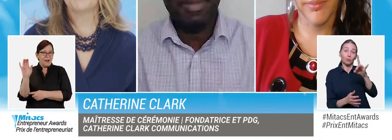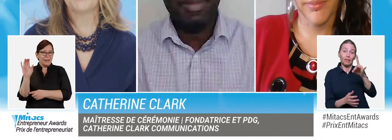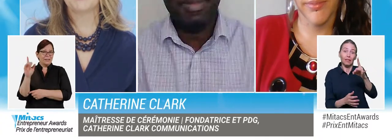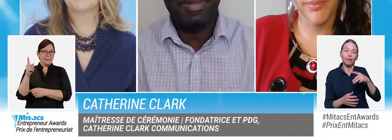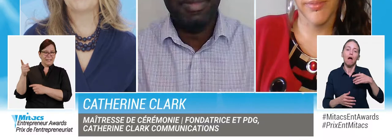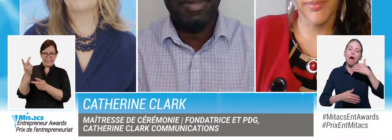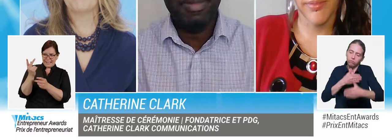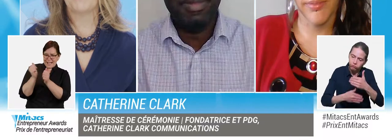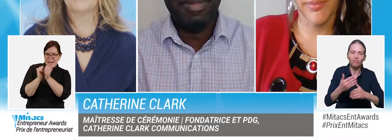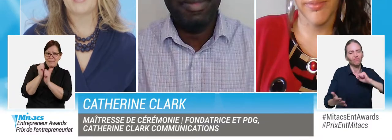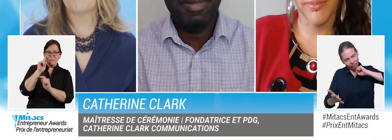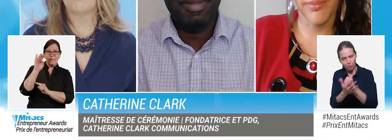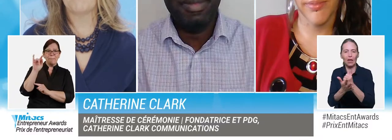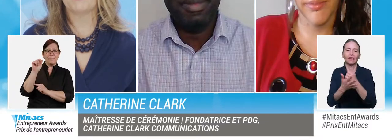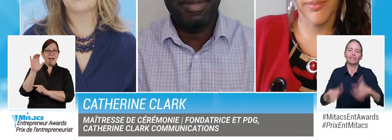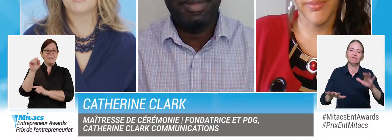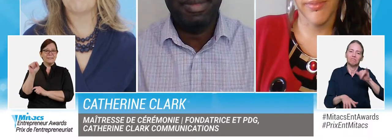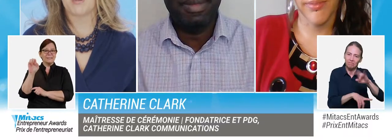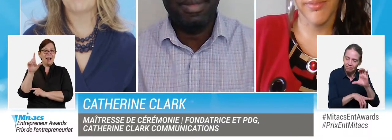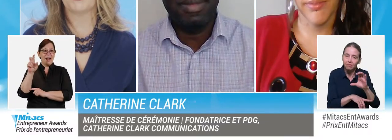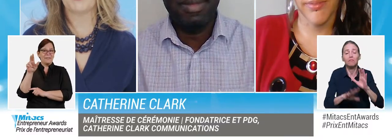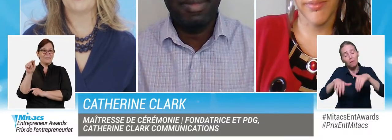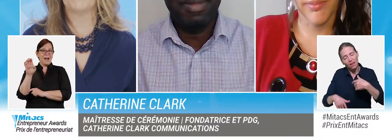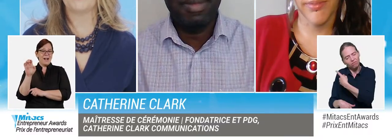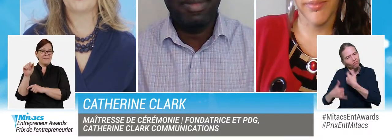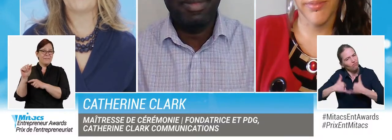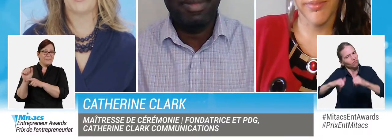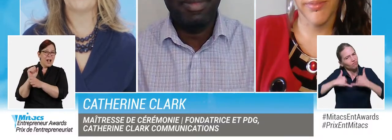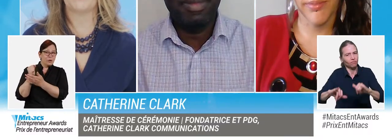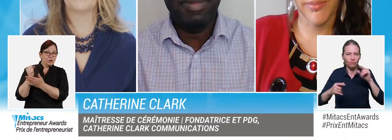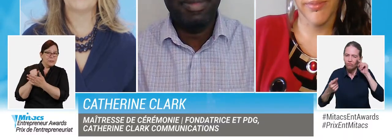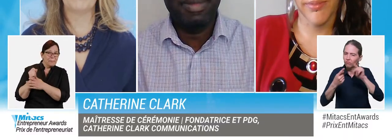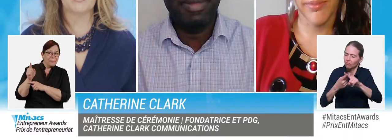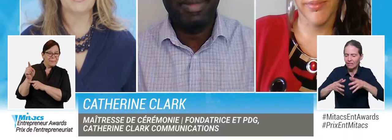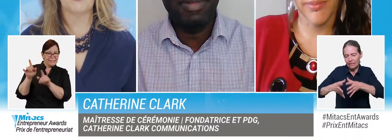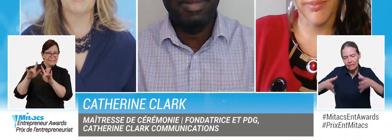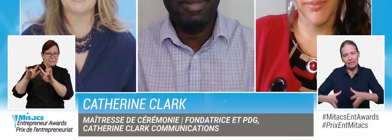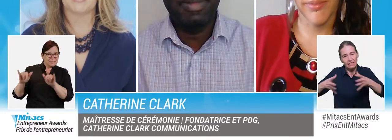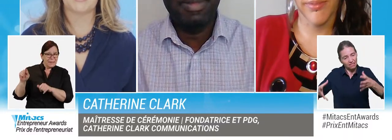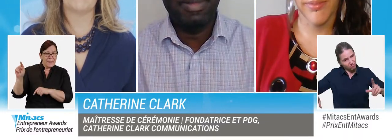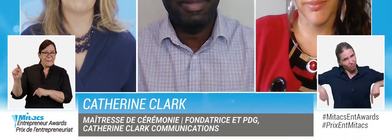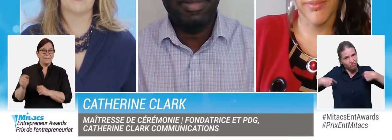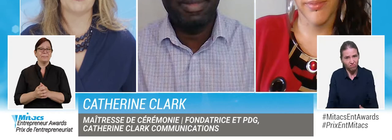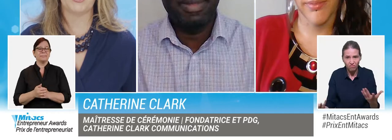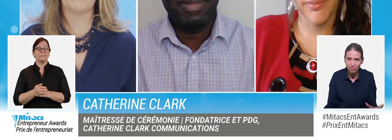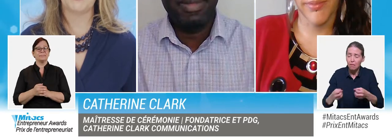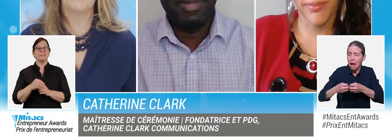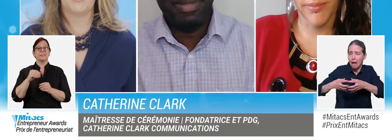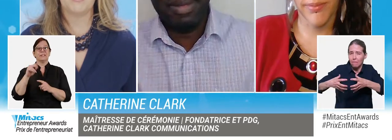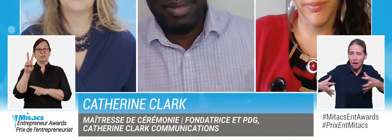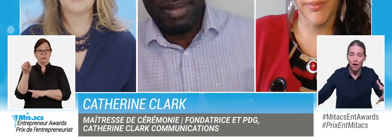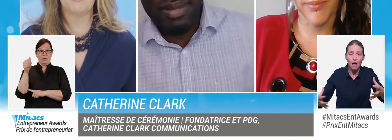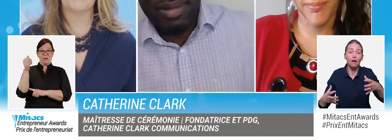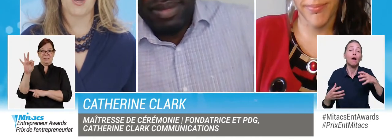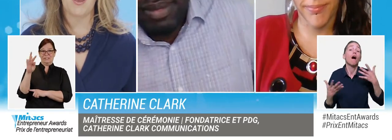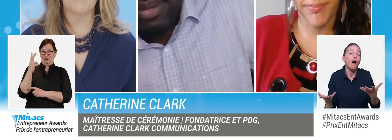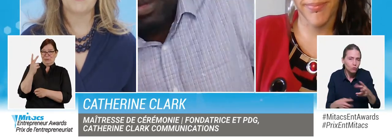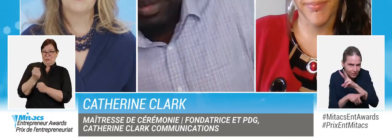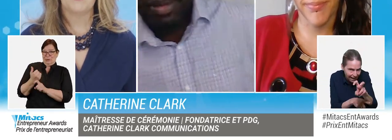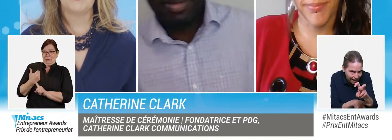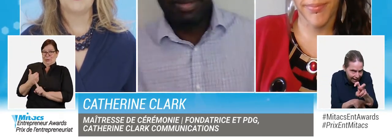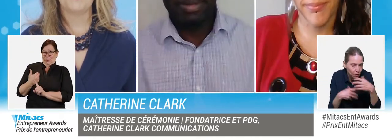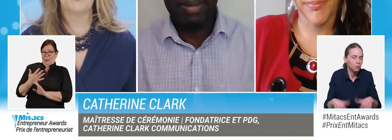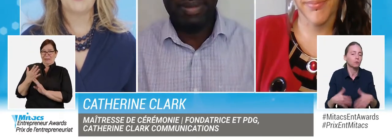And Beatrice, you and Paul came from the same laboratory at the University of Calgary, and you completed your Mitacs Elevate Fellowships at the same